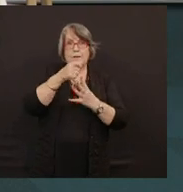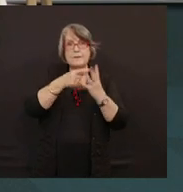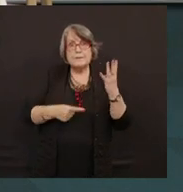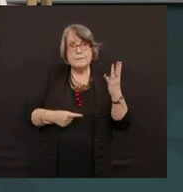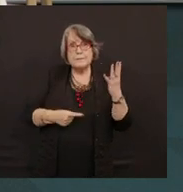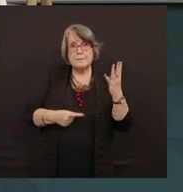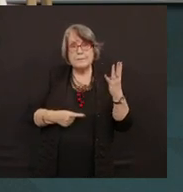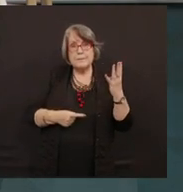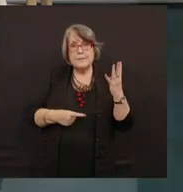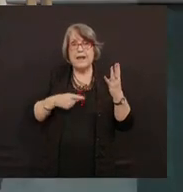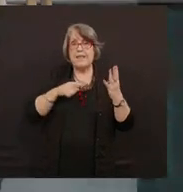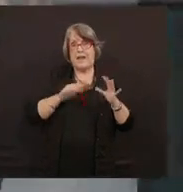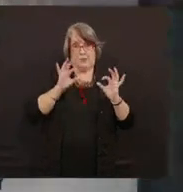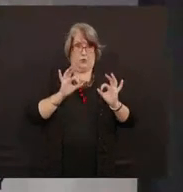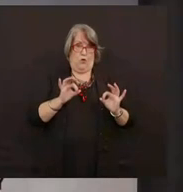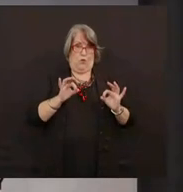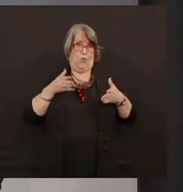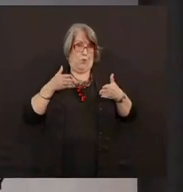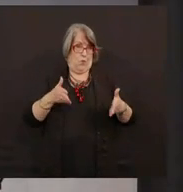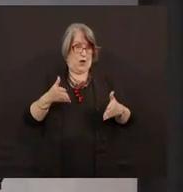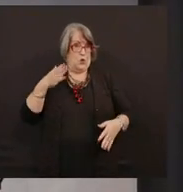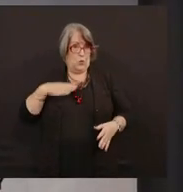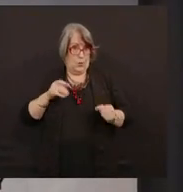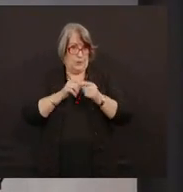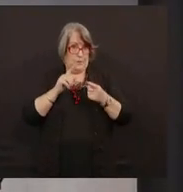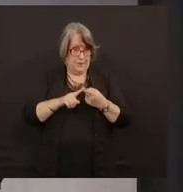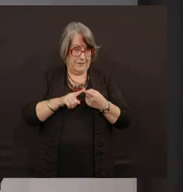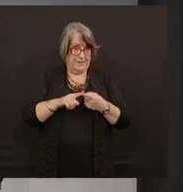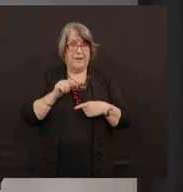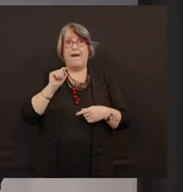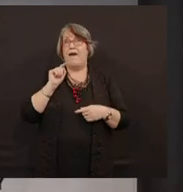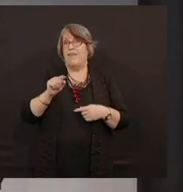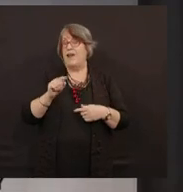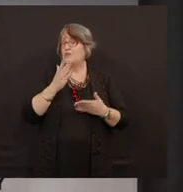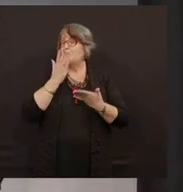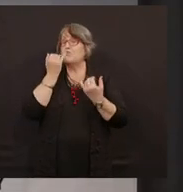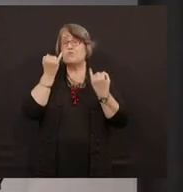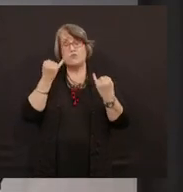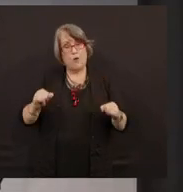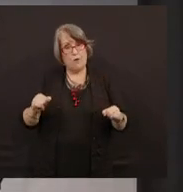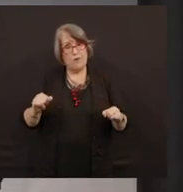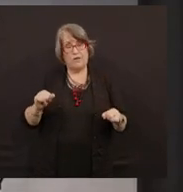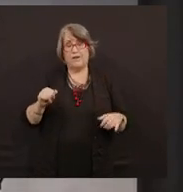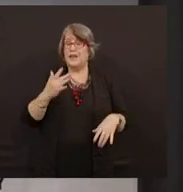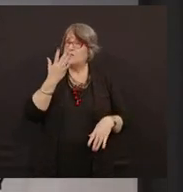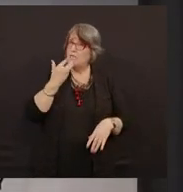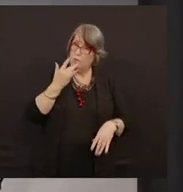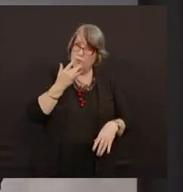disability is not the way you want to be. And that is such a fallacy, it's such a fantasy, you